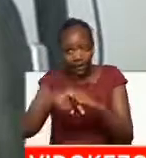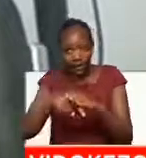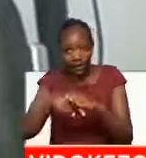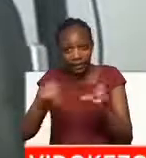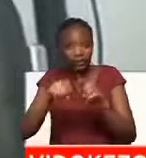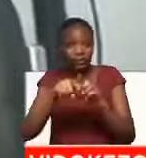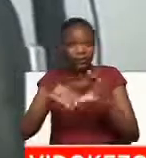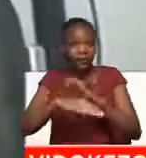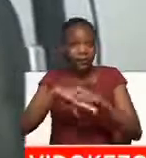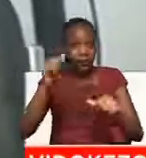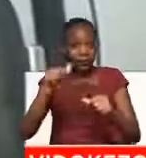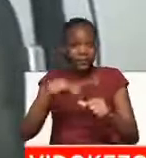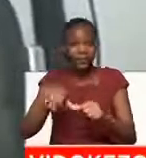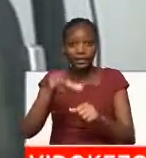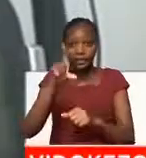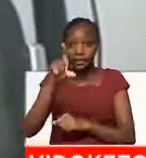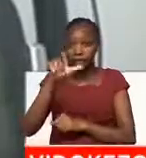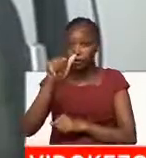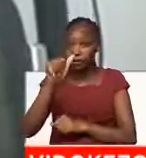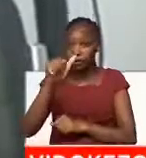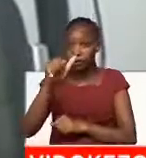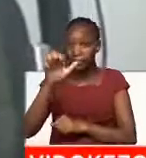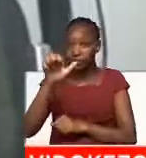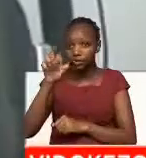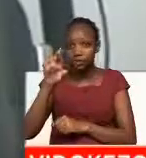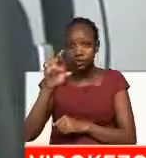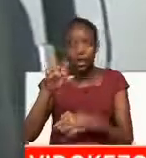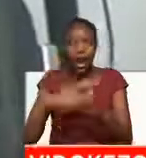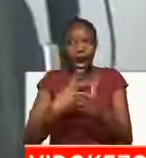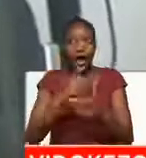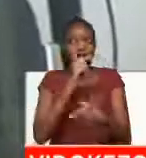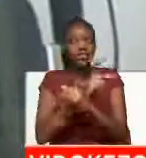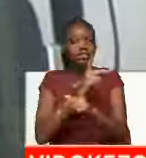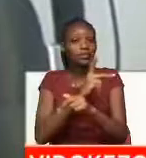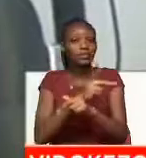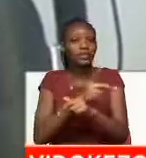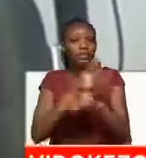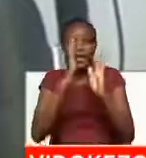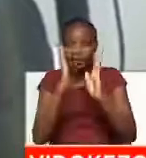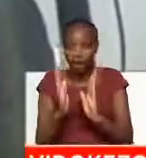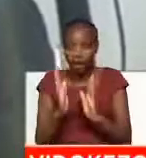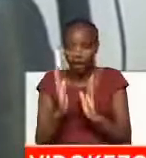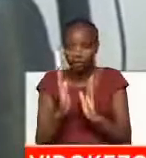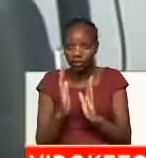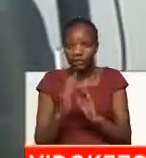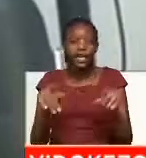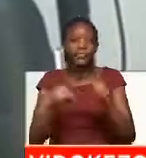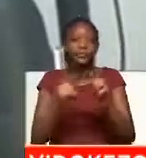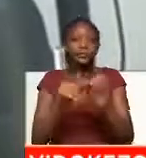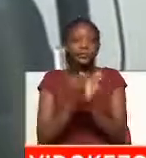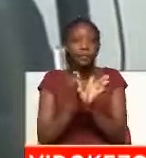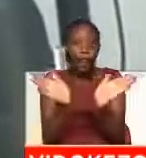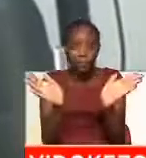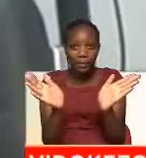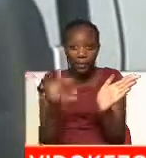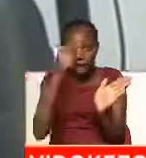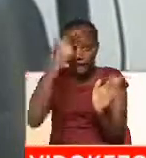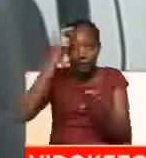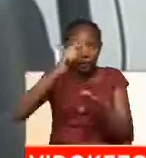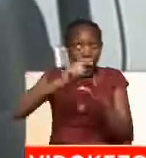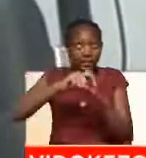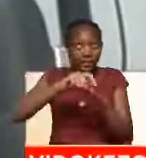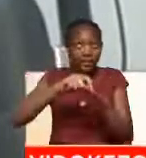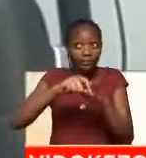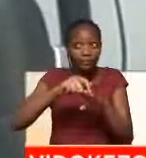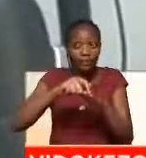and the outer layer. Now this protects the wearer and also protects the public, because once you